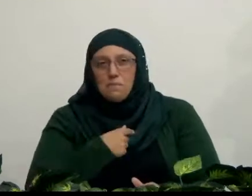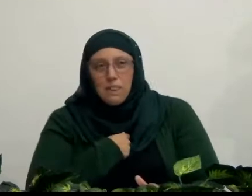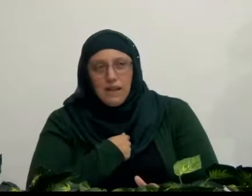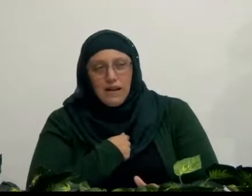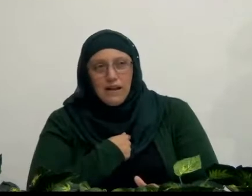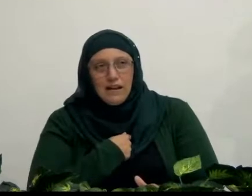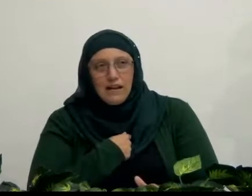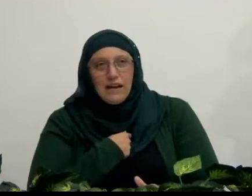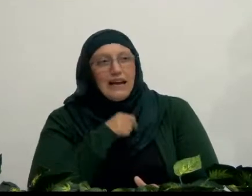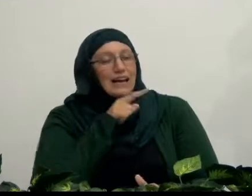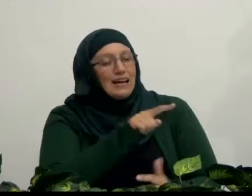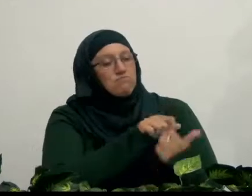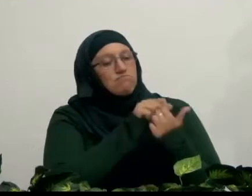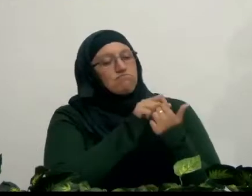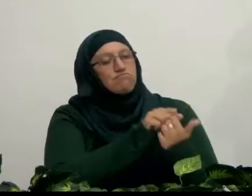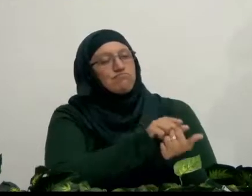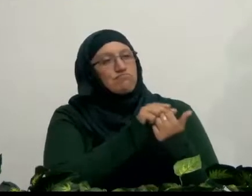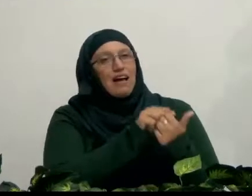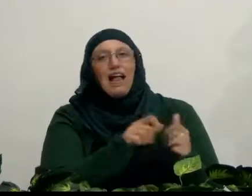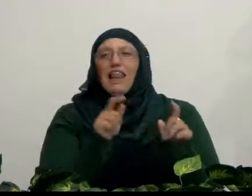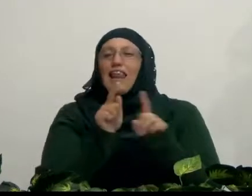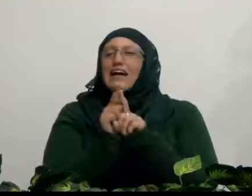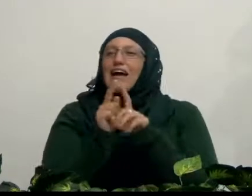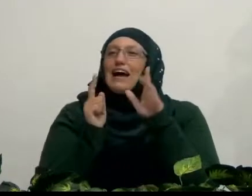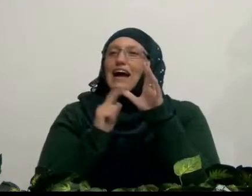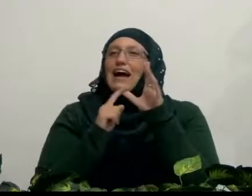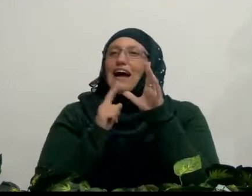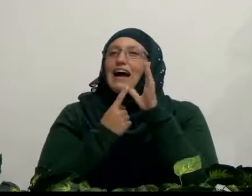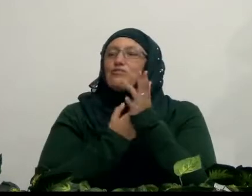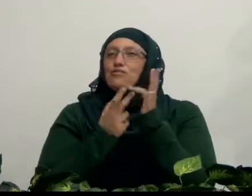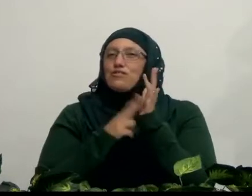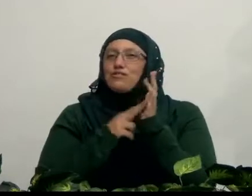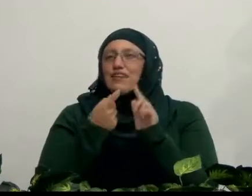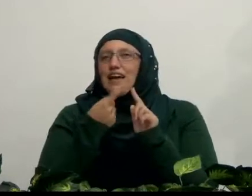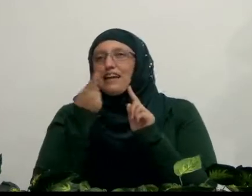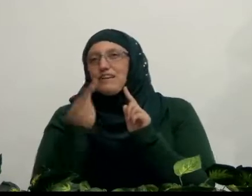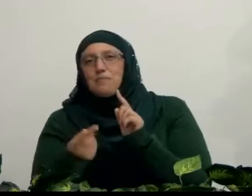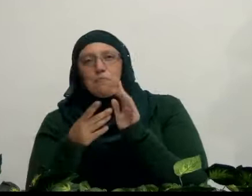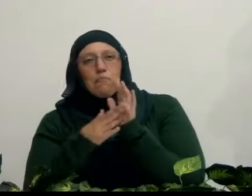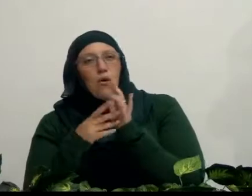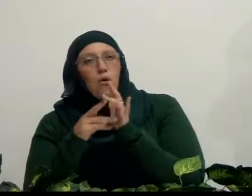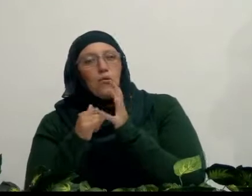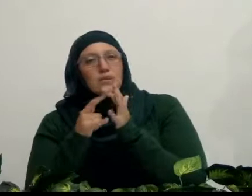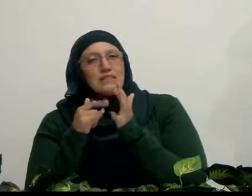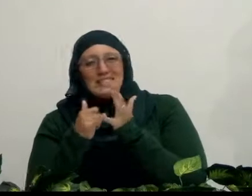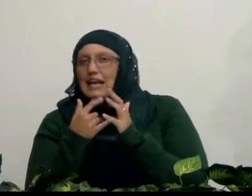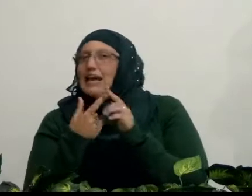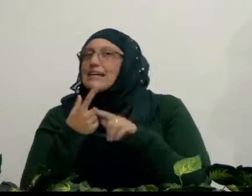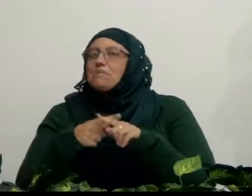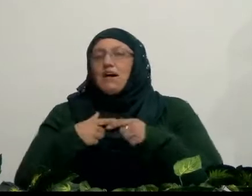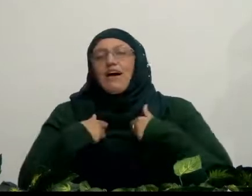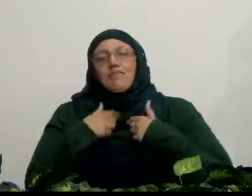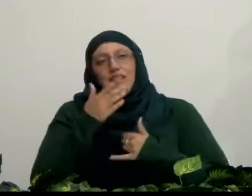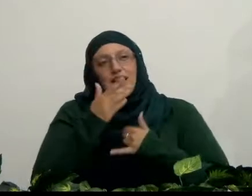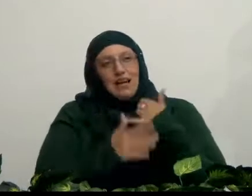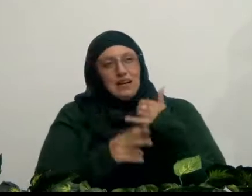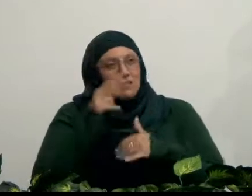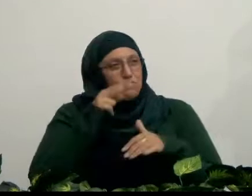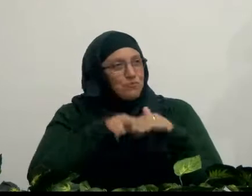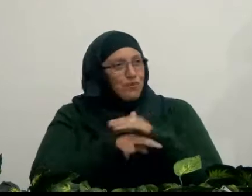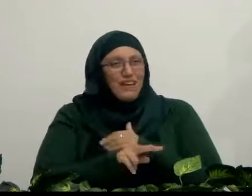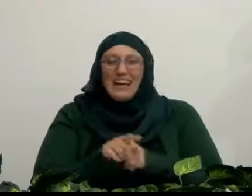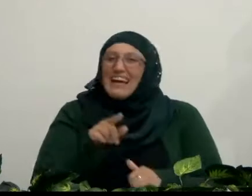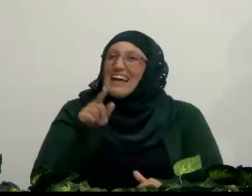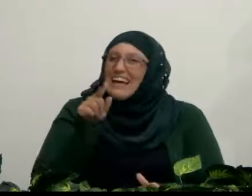is like that of Aaron to Moses, except there will be no prophet after me. And he is your master next only